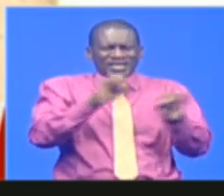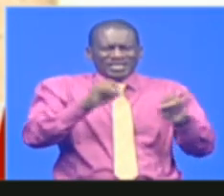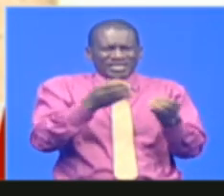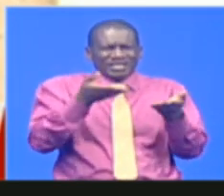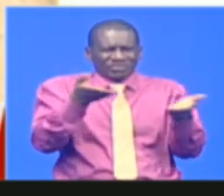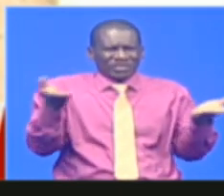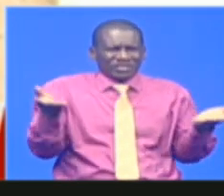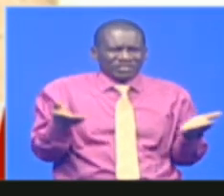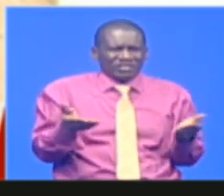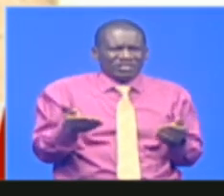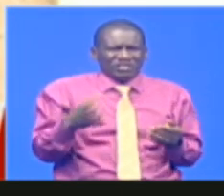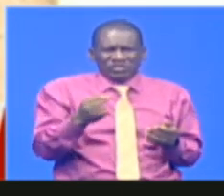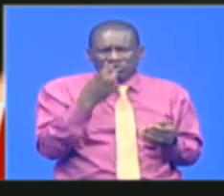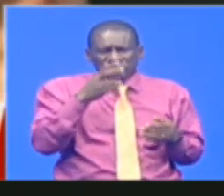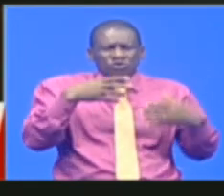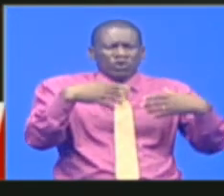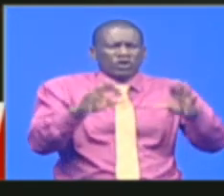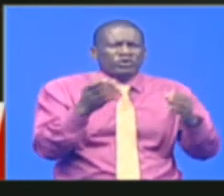have one